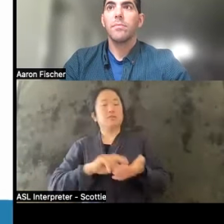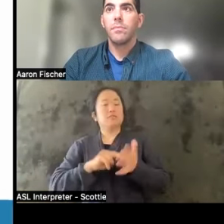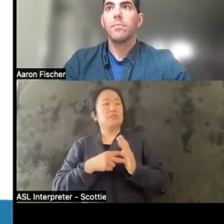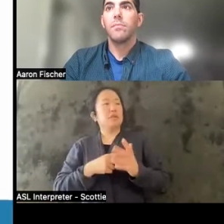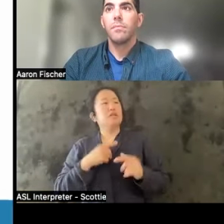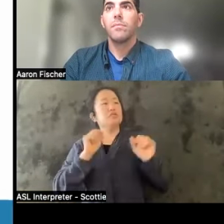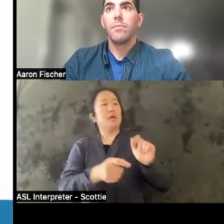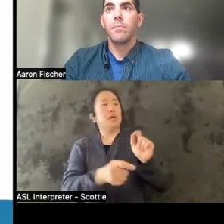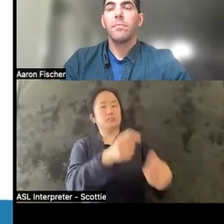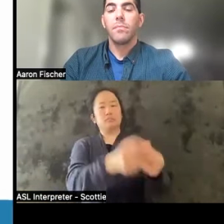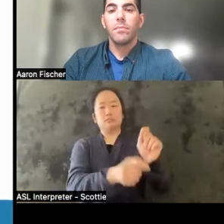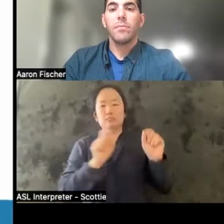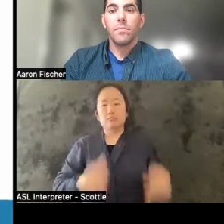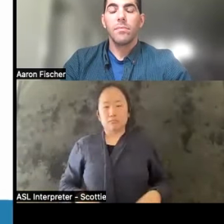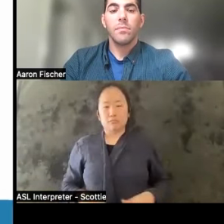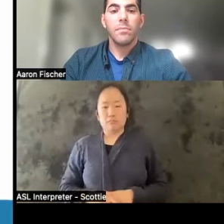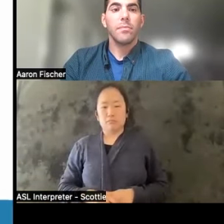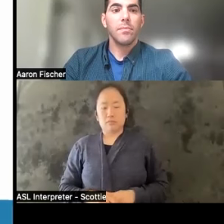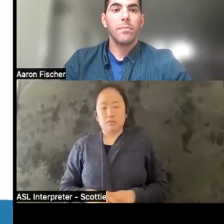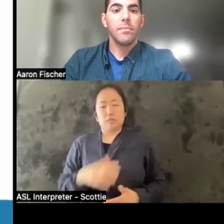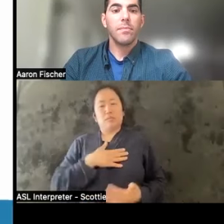So those are the first thoughts I had.